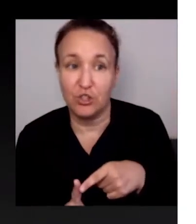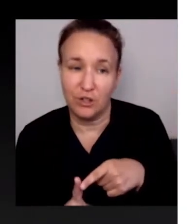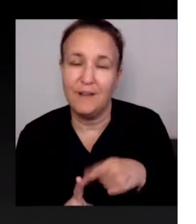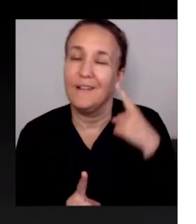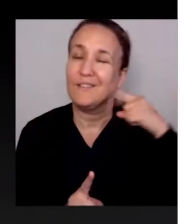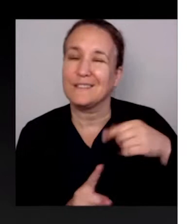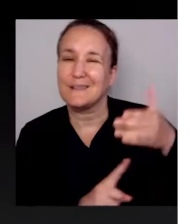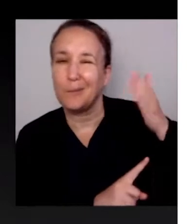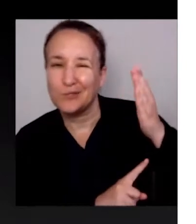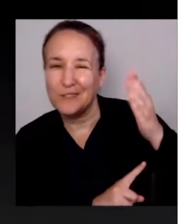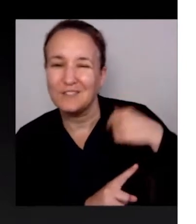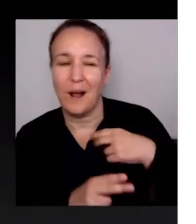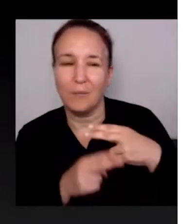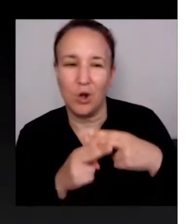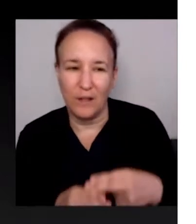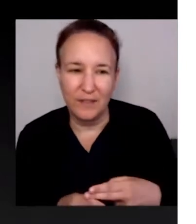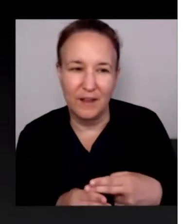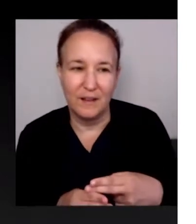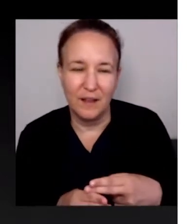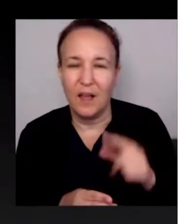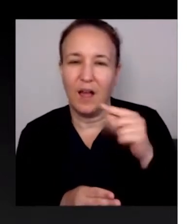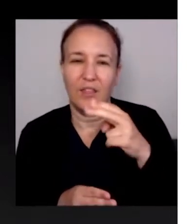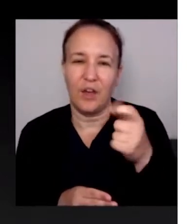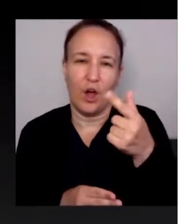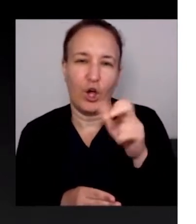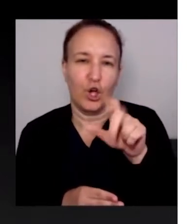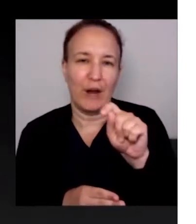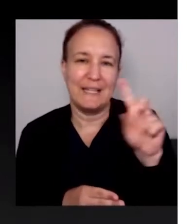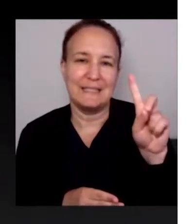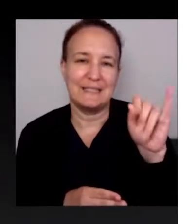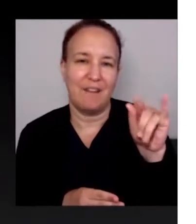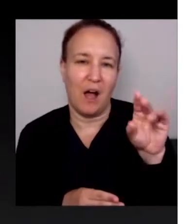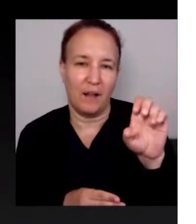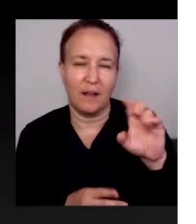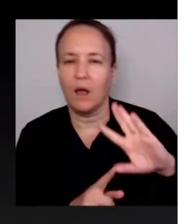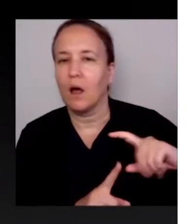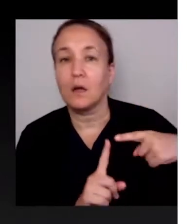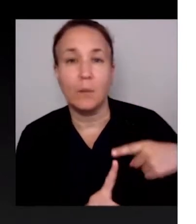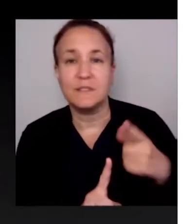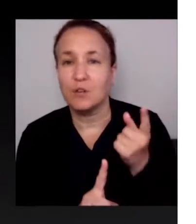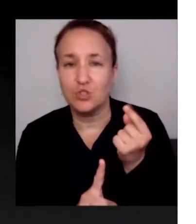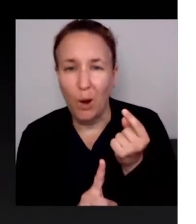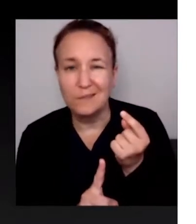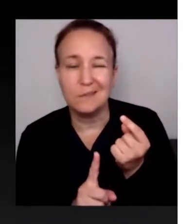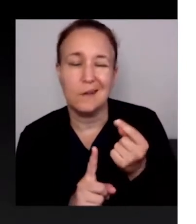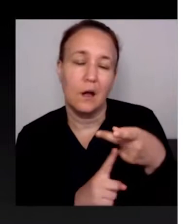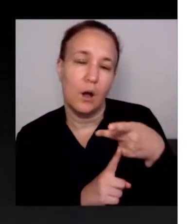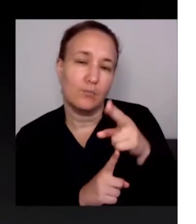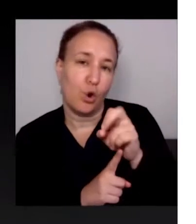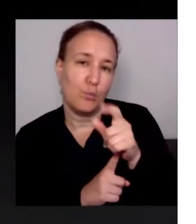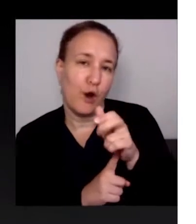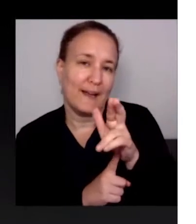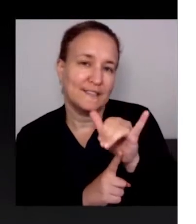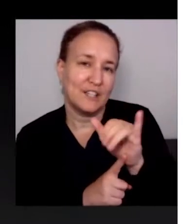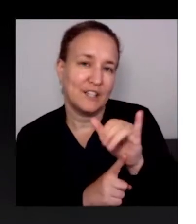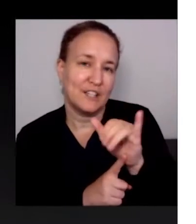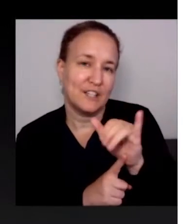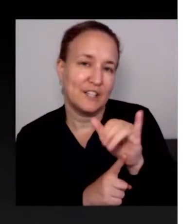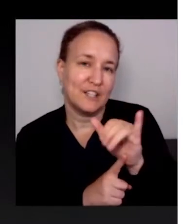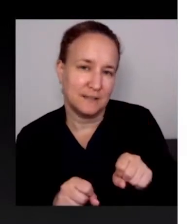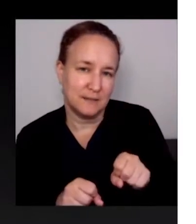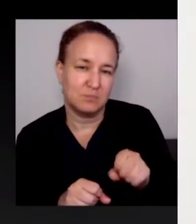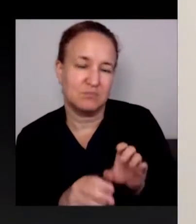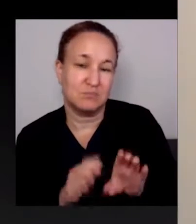I'm calling it the Great Divide, comes down to the proprietary ecosystems that developed around each game